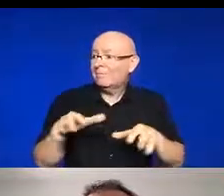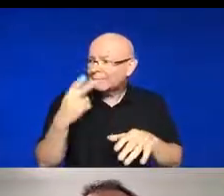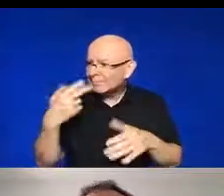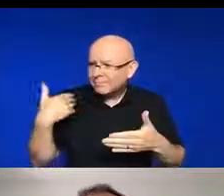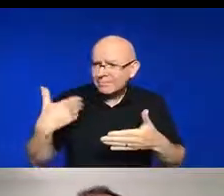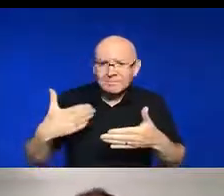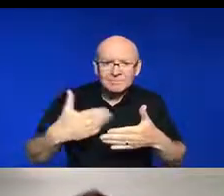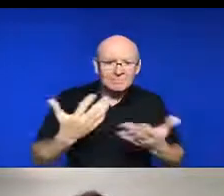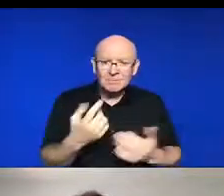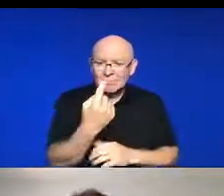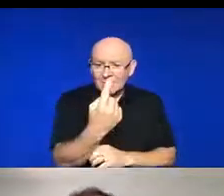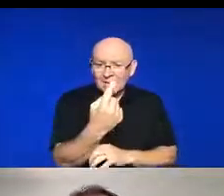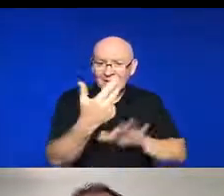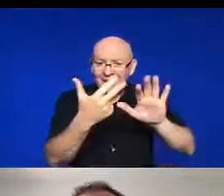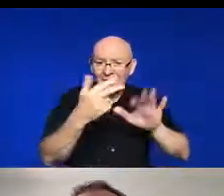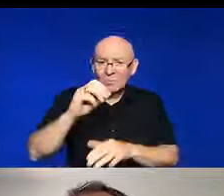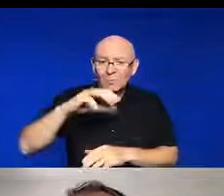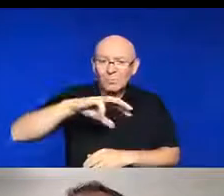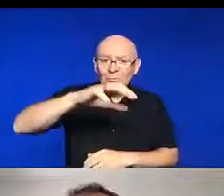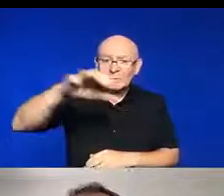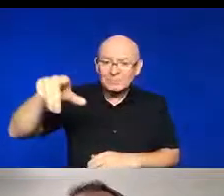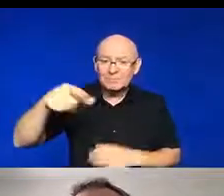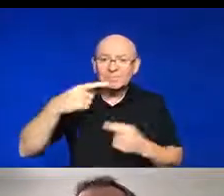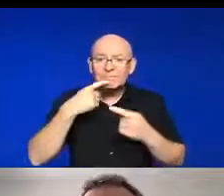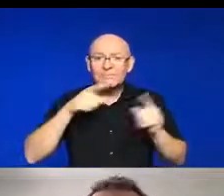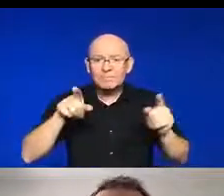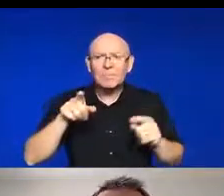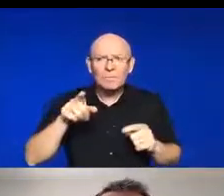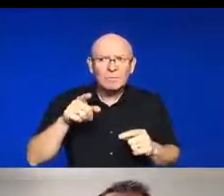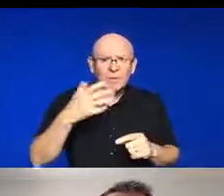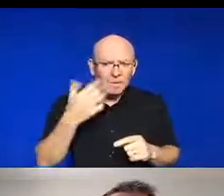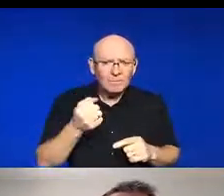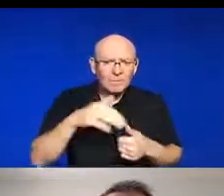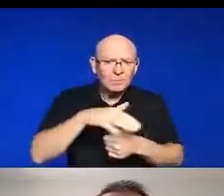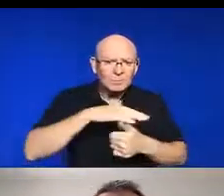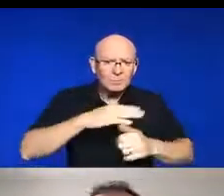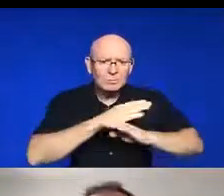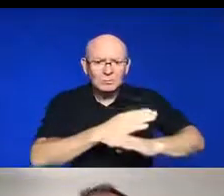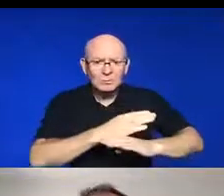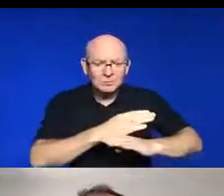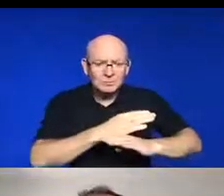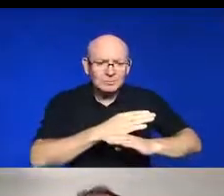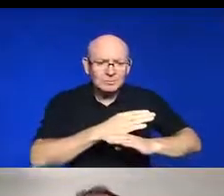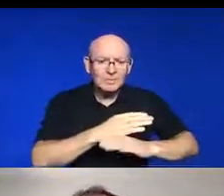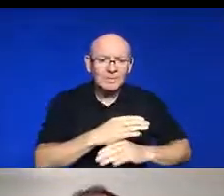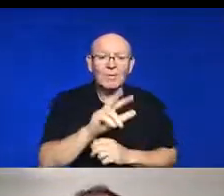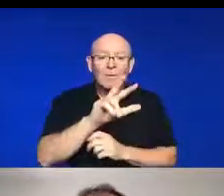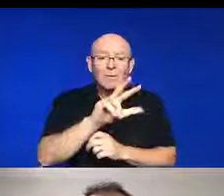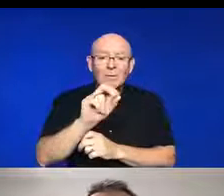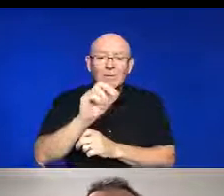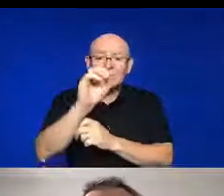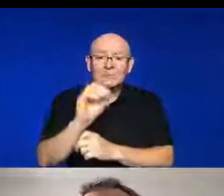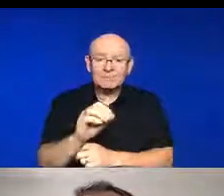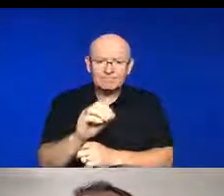is only 60 countries where persons with disabilities are supported by social protection, because if you do, for